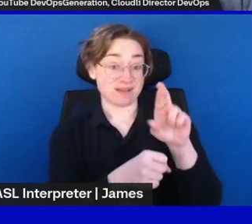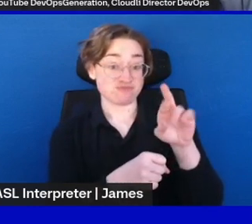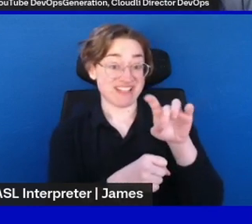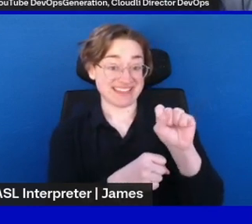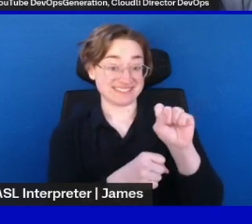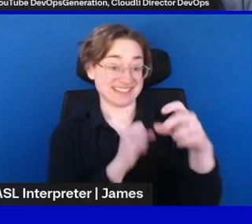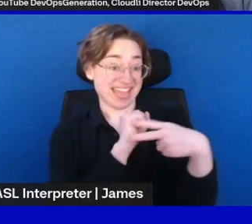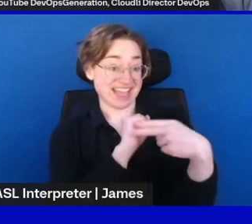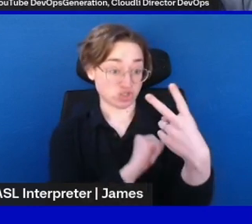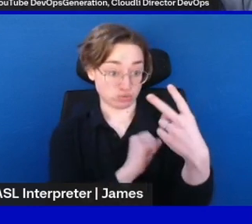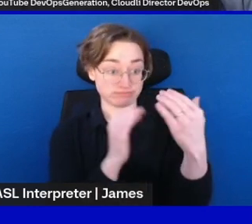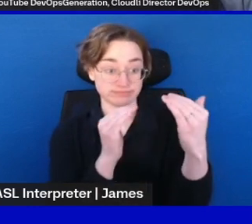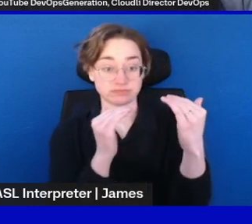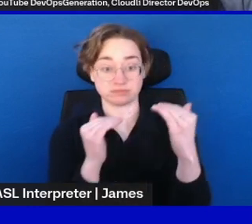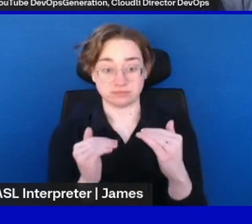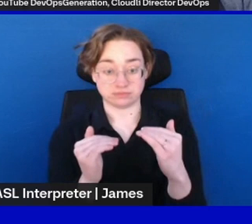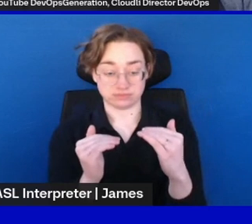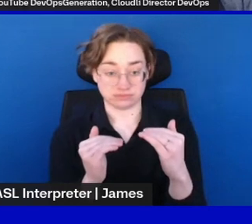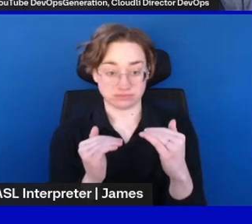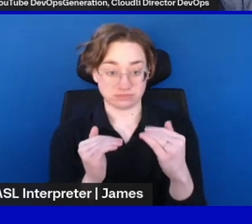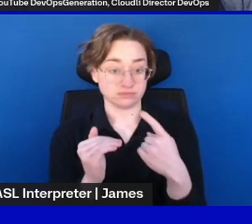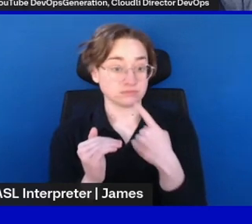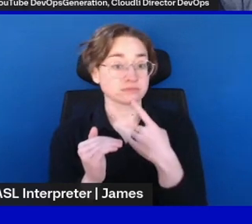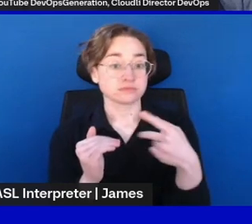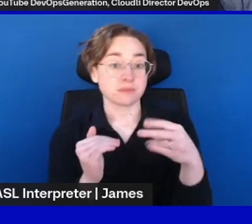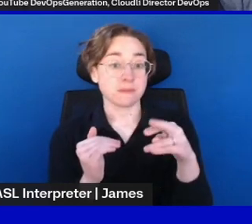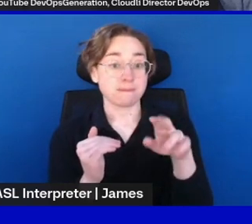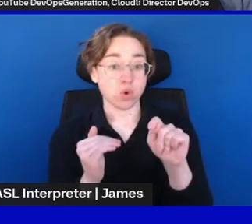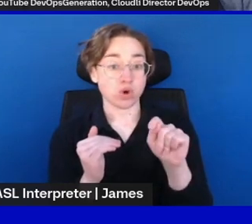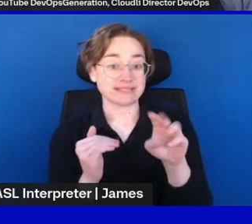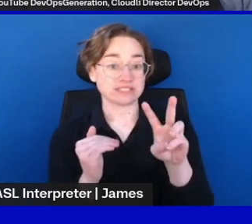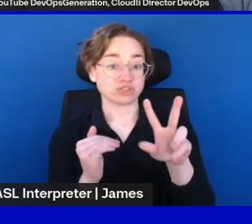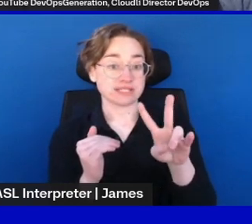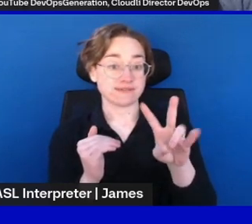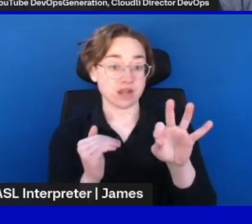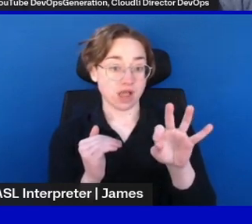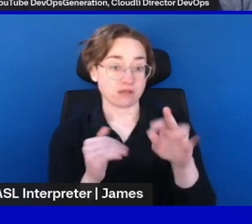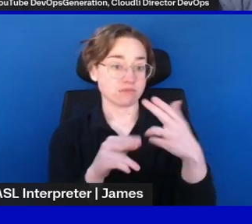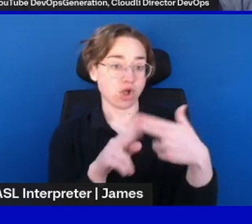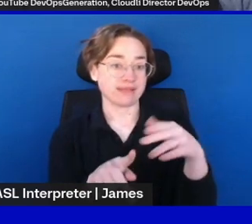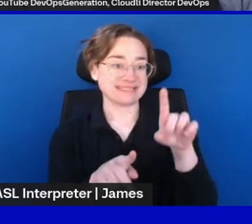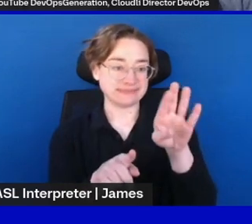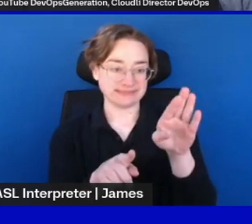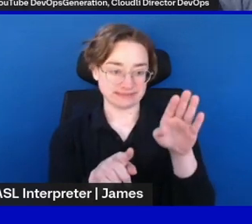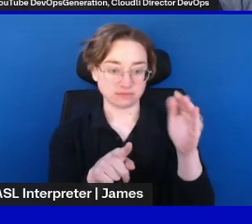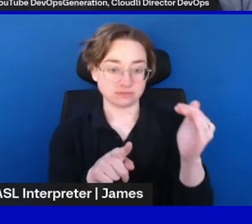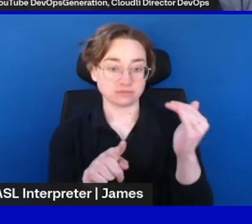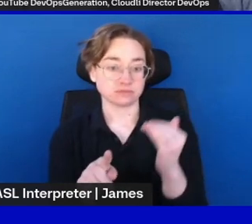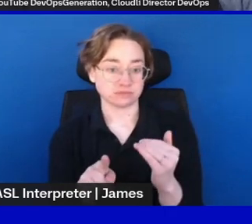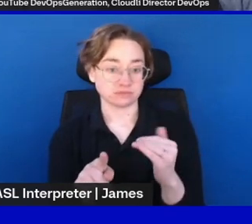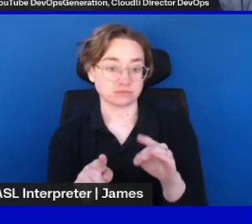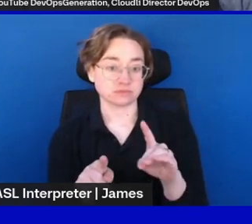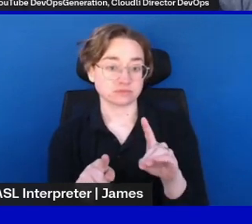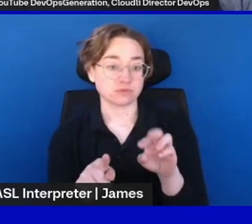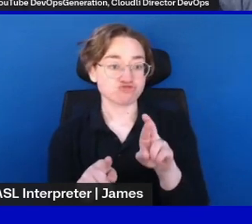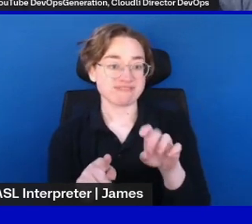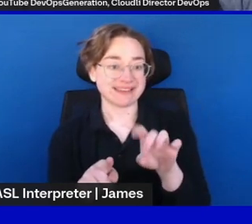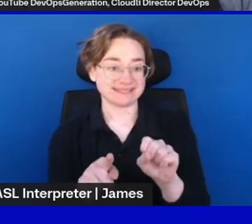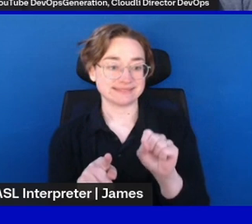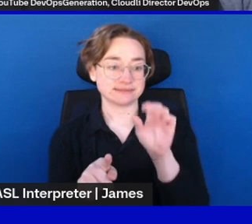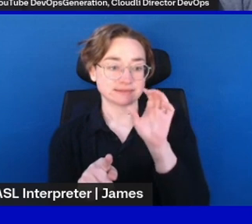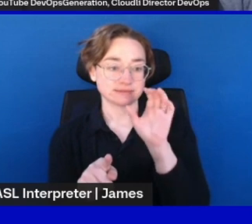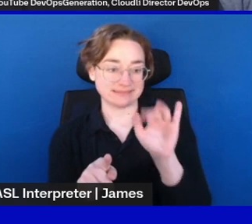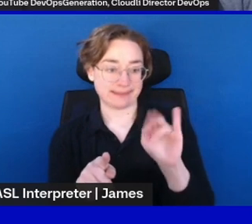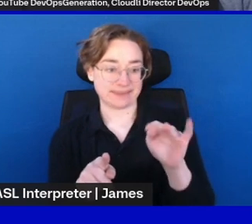2. We're saying port 6379. We're going to be calling this DB. We have our Redis image, and we